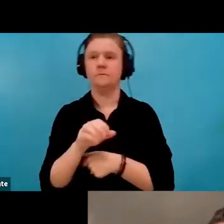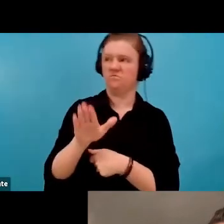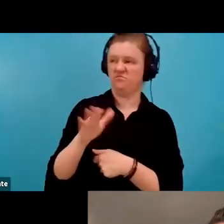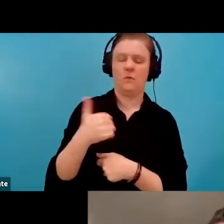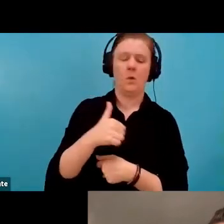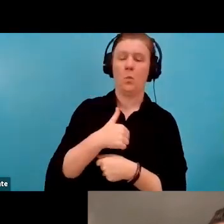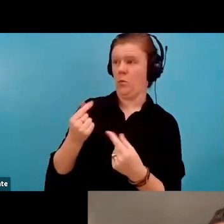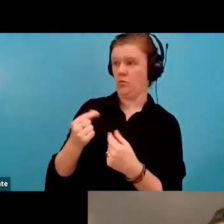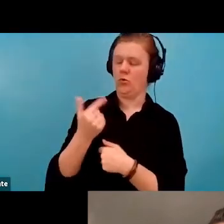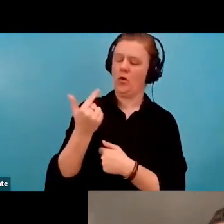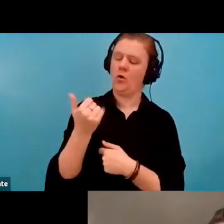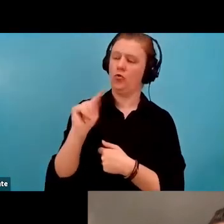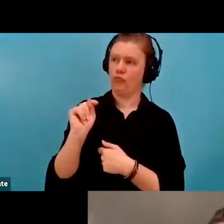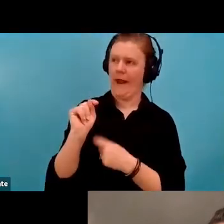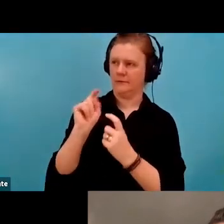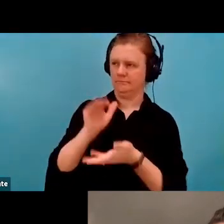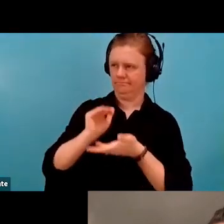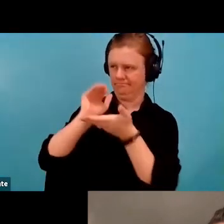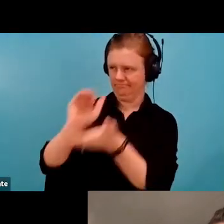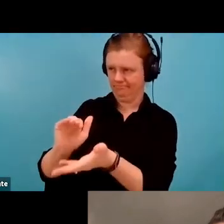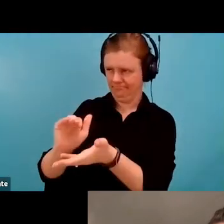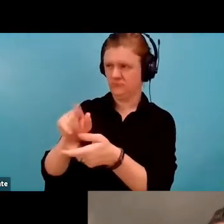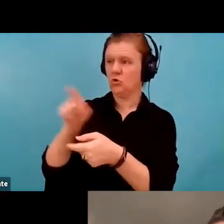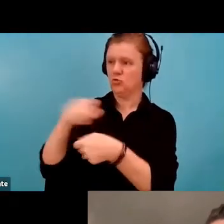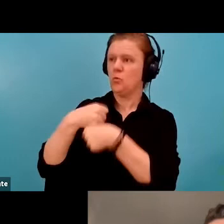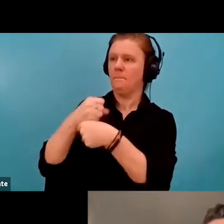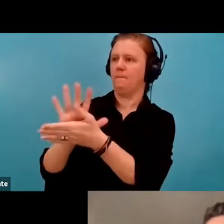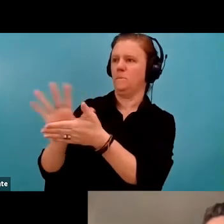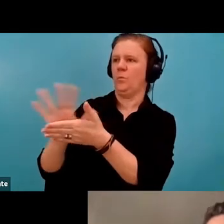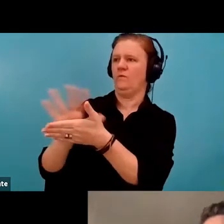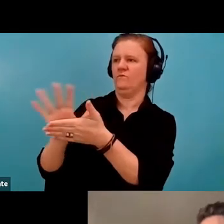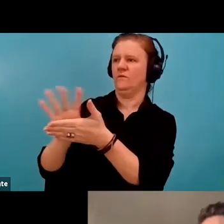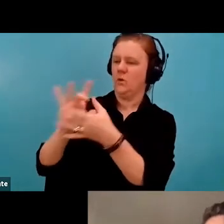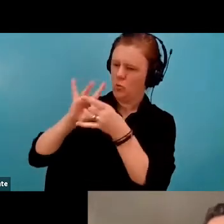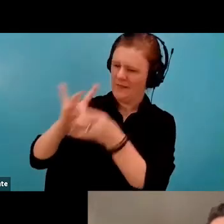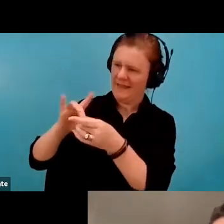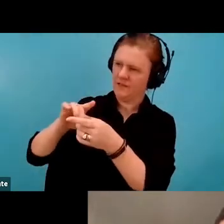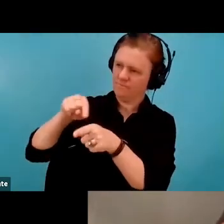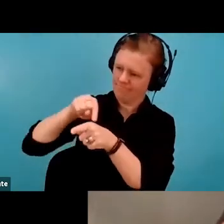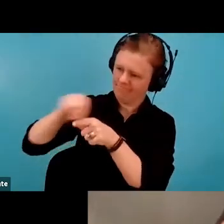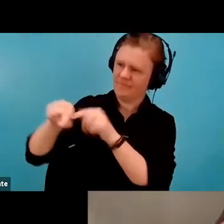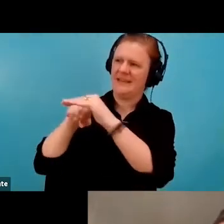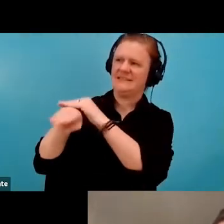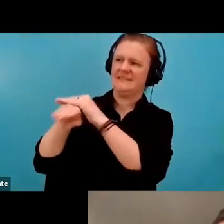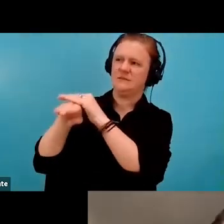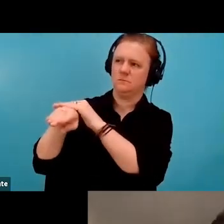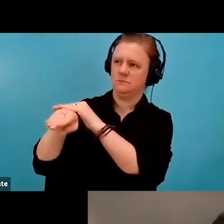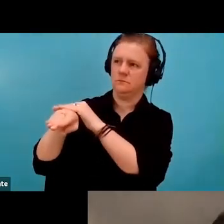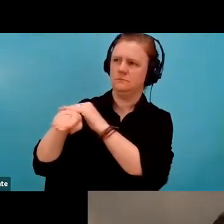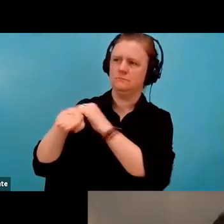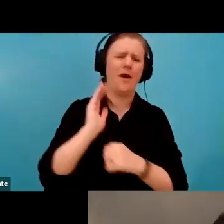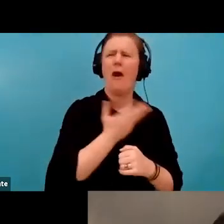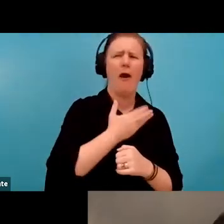grant and we want you to take this money and make a film about accessibility, not about our company, not about what we did,